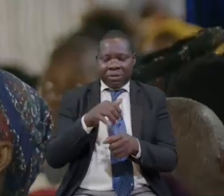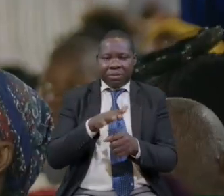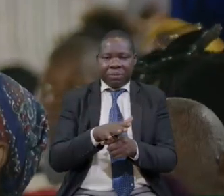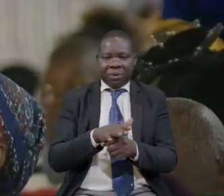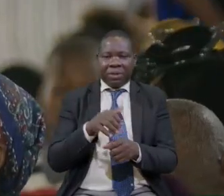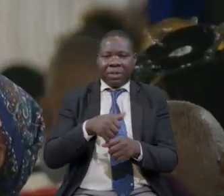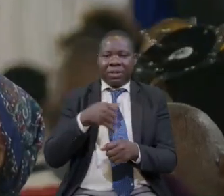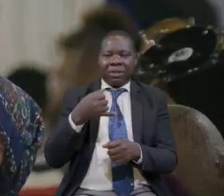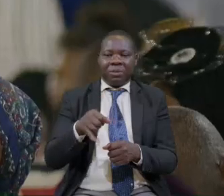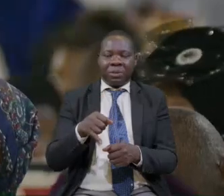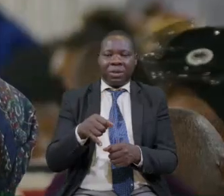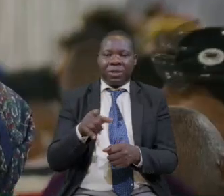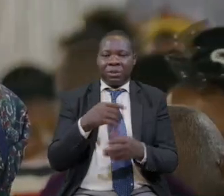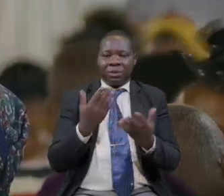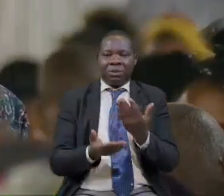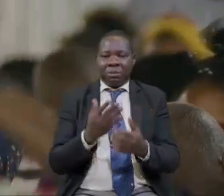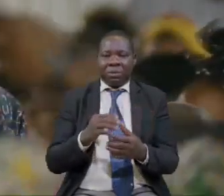the slip and hand it over